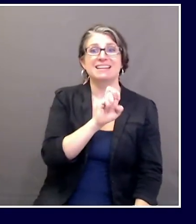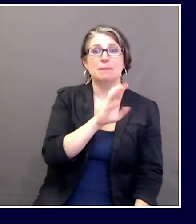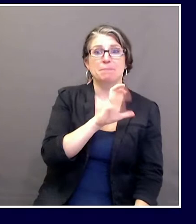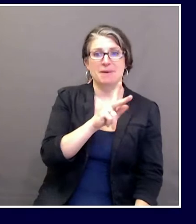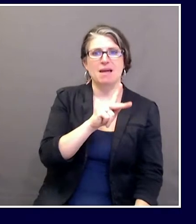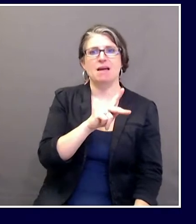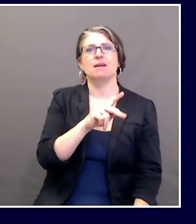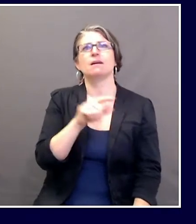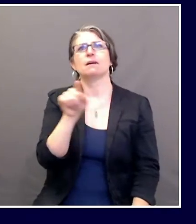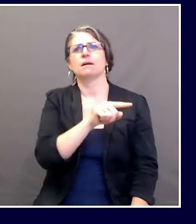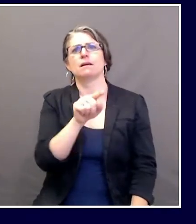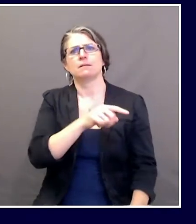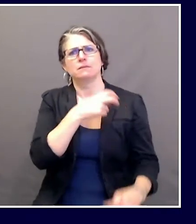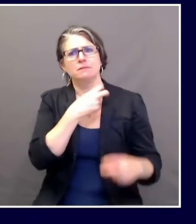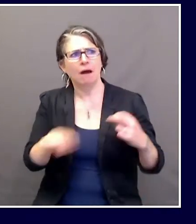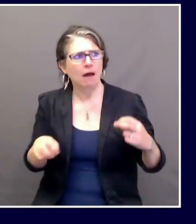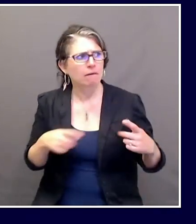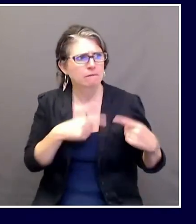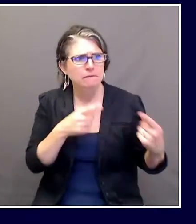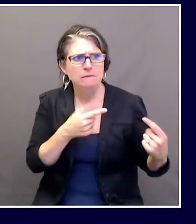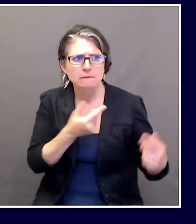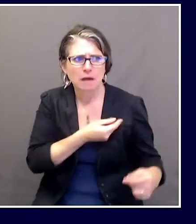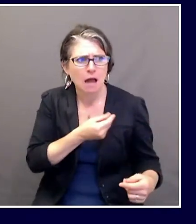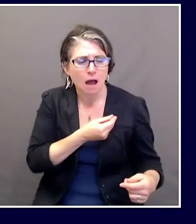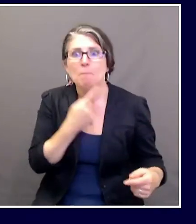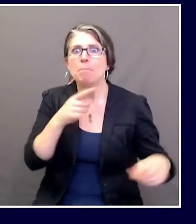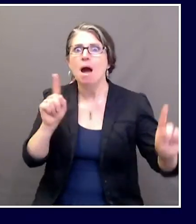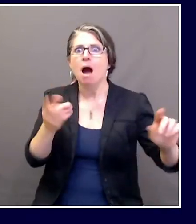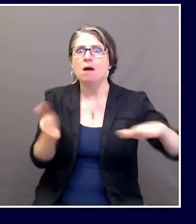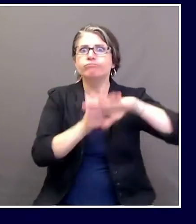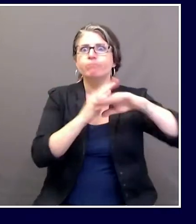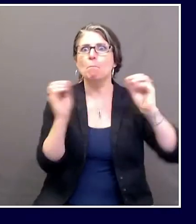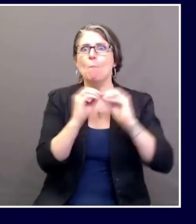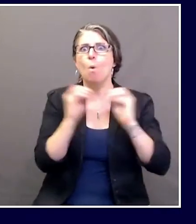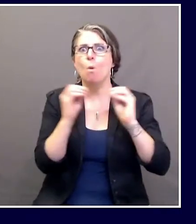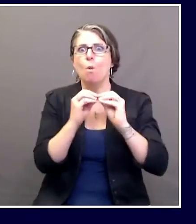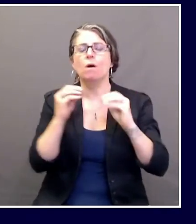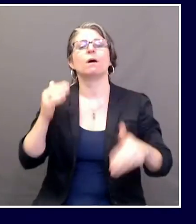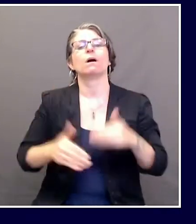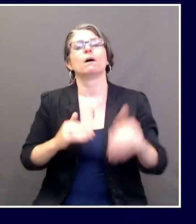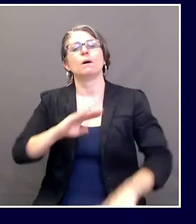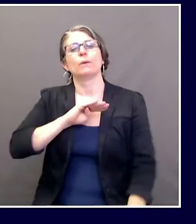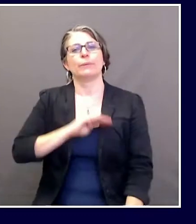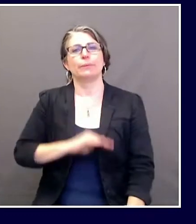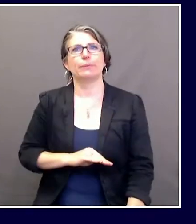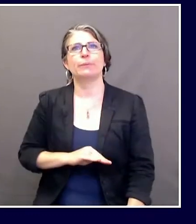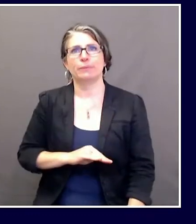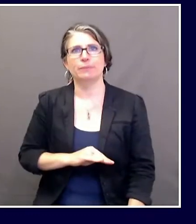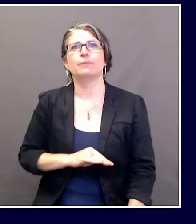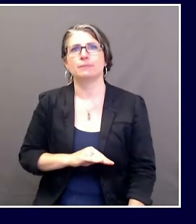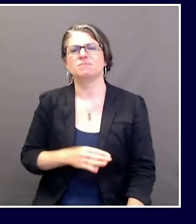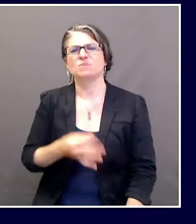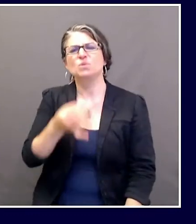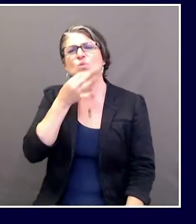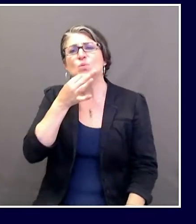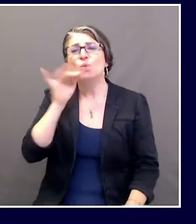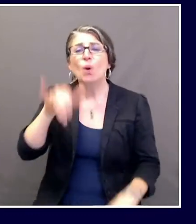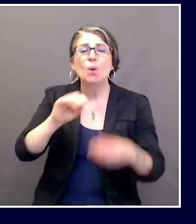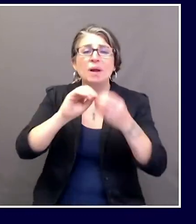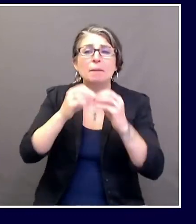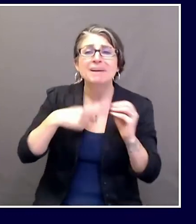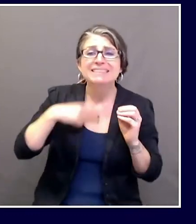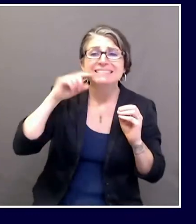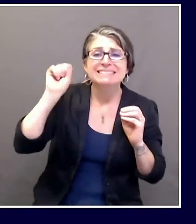THHS blog later on today, but we are grateful for all those people who went out and got their shot, got their incentives, and will